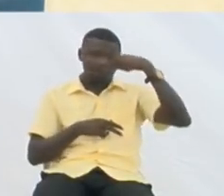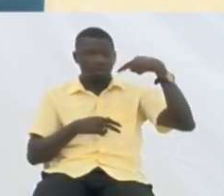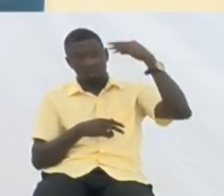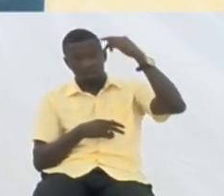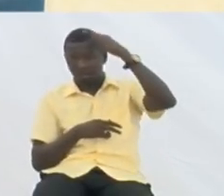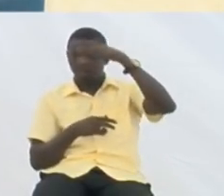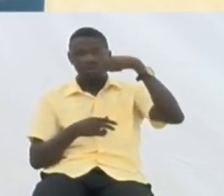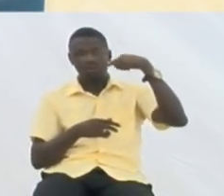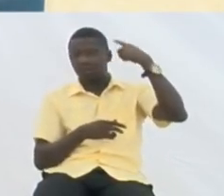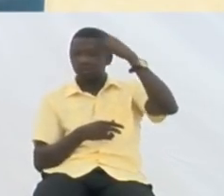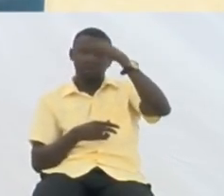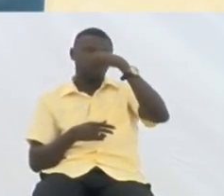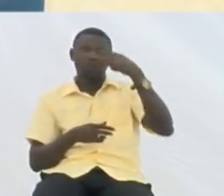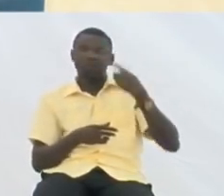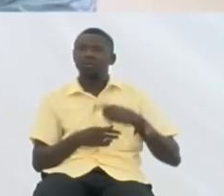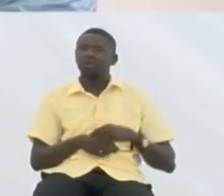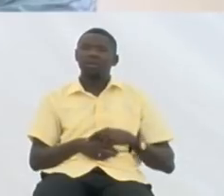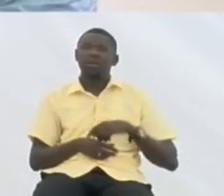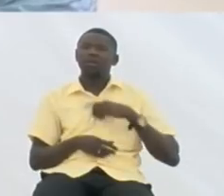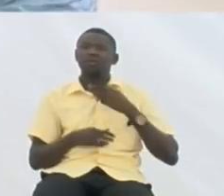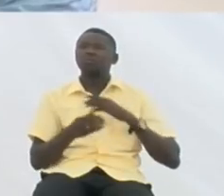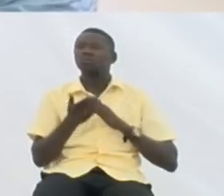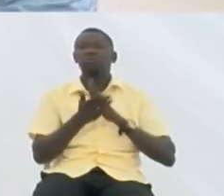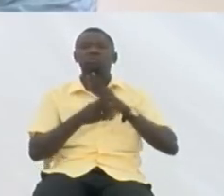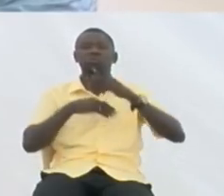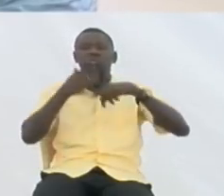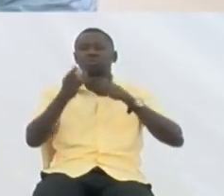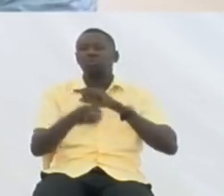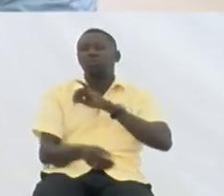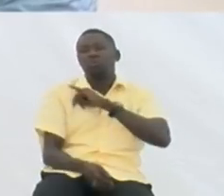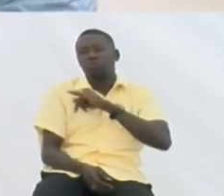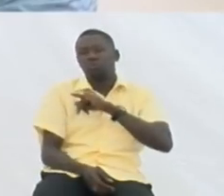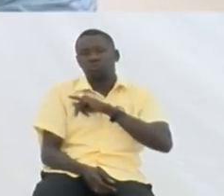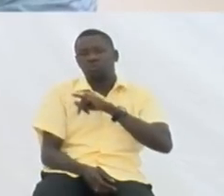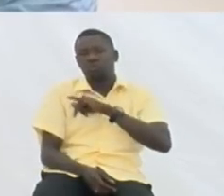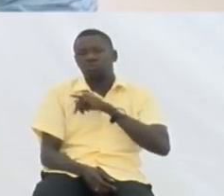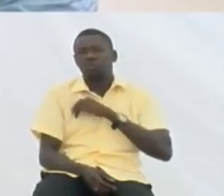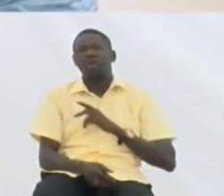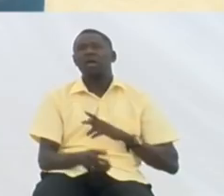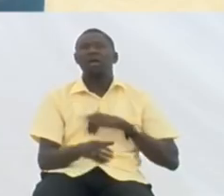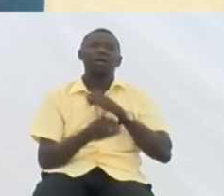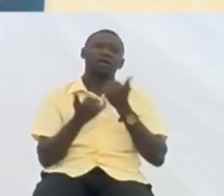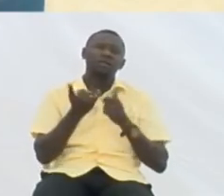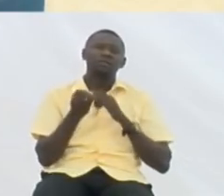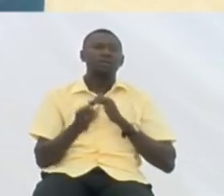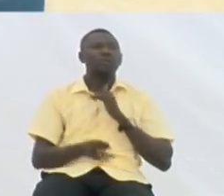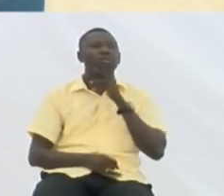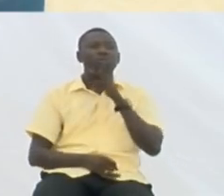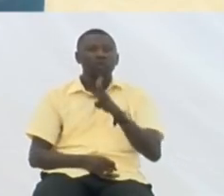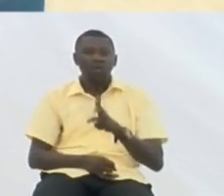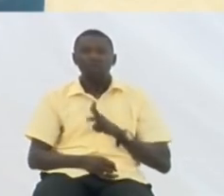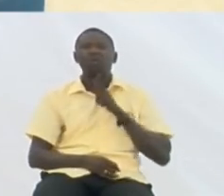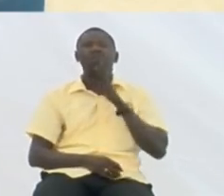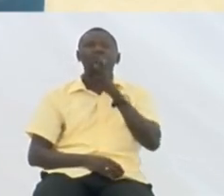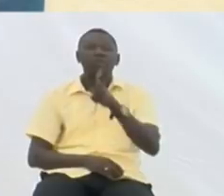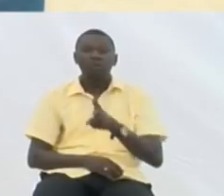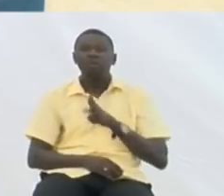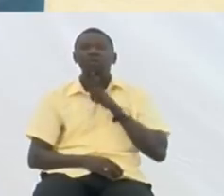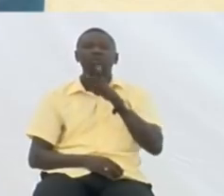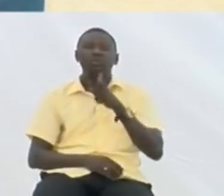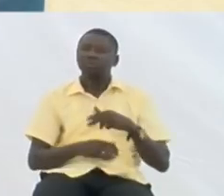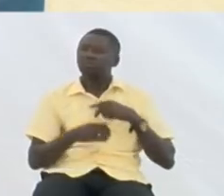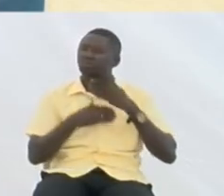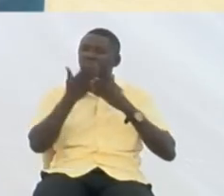I was dizzy, and I was urinating a lot, and I was vomiting also a lot.